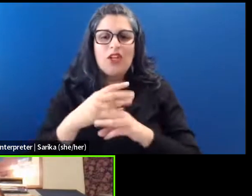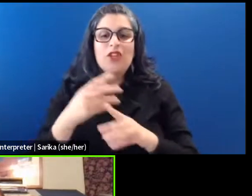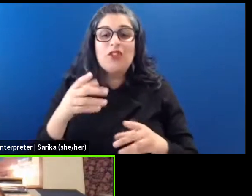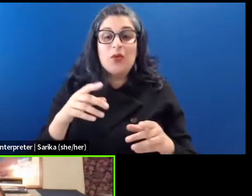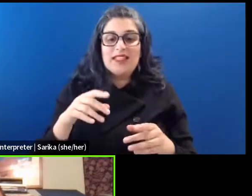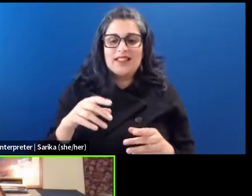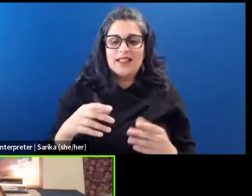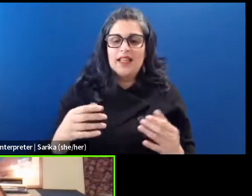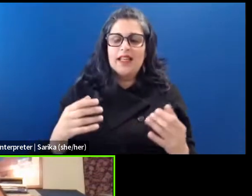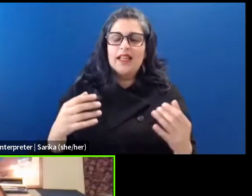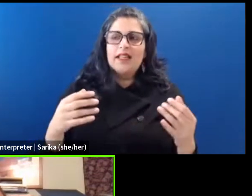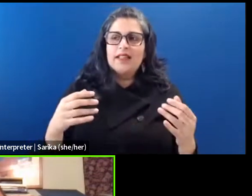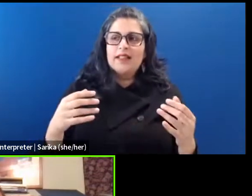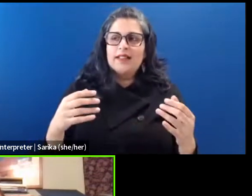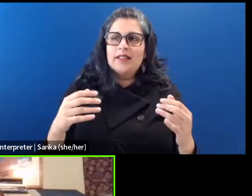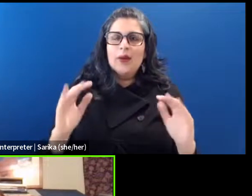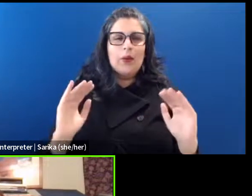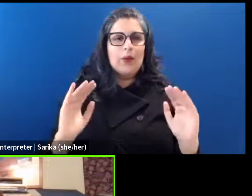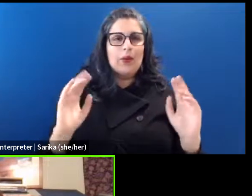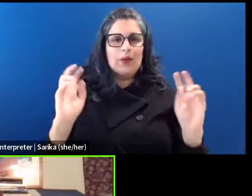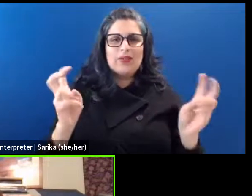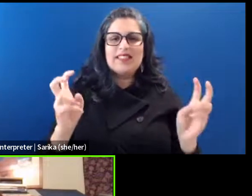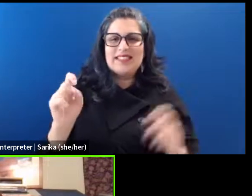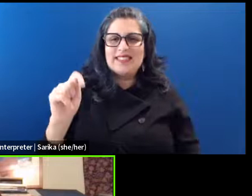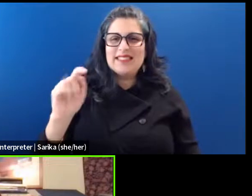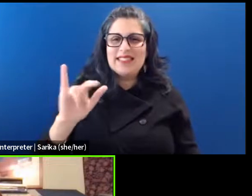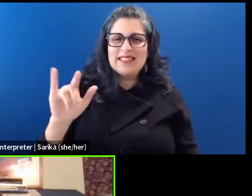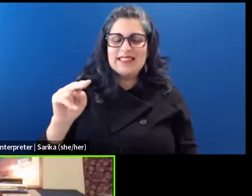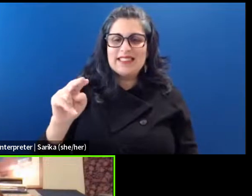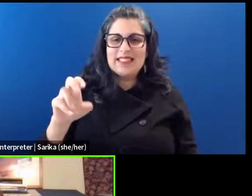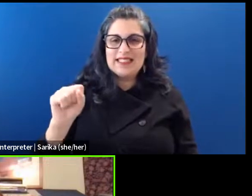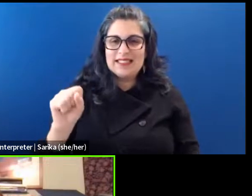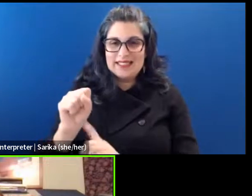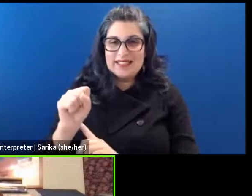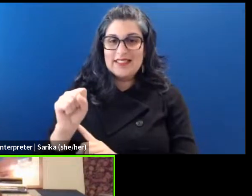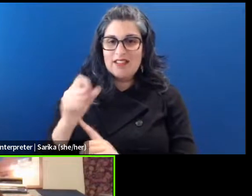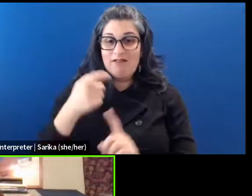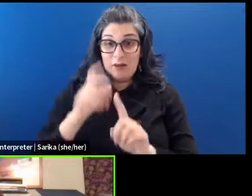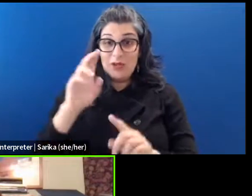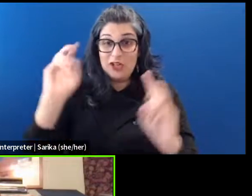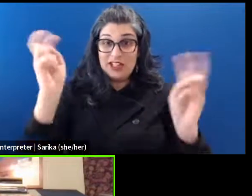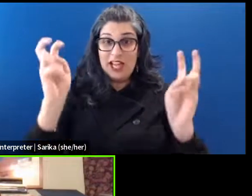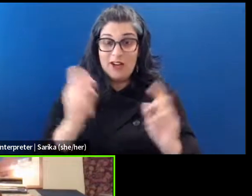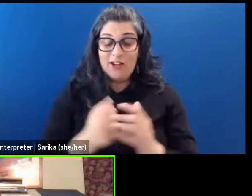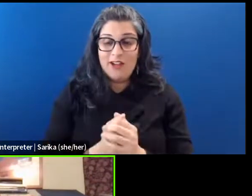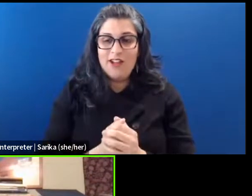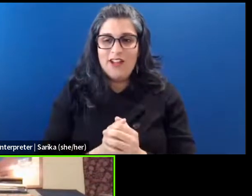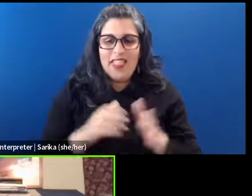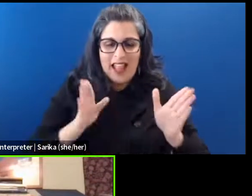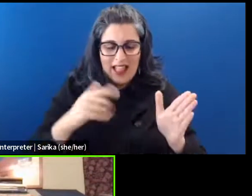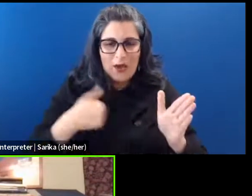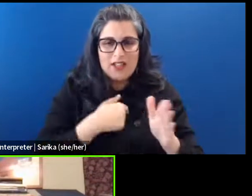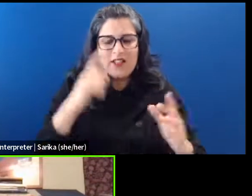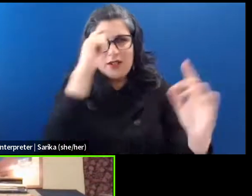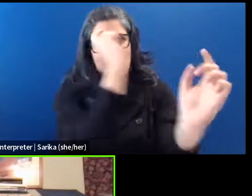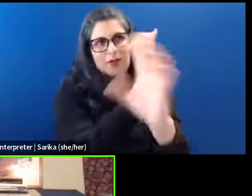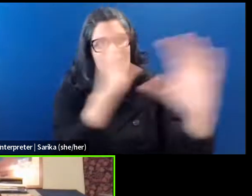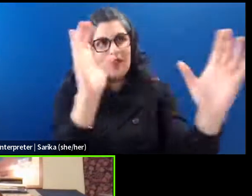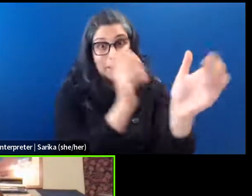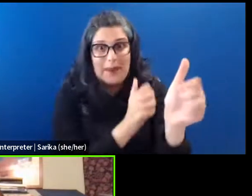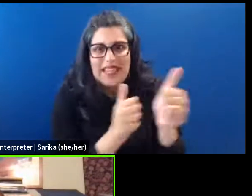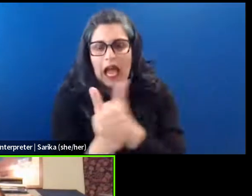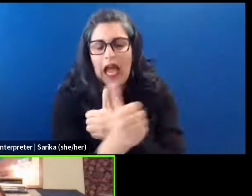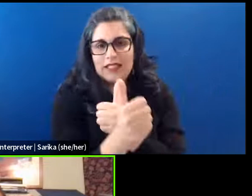bring up in your subtitle, allows us to envision beyond